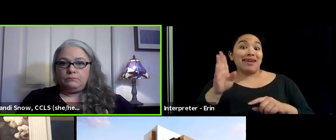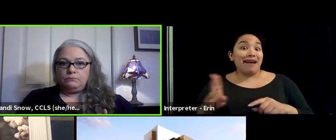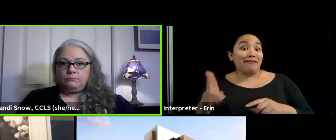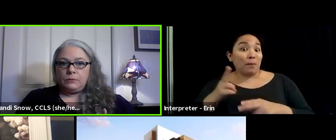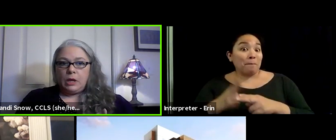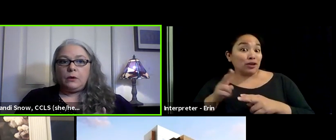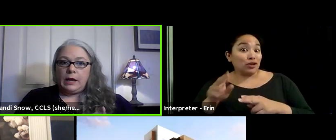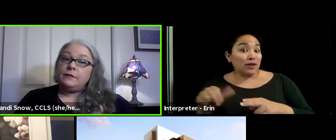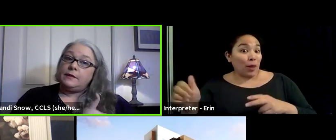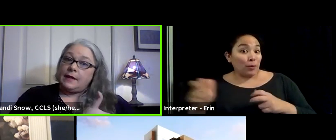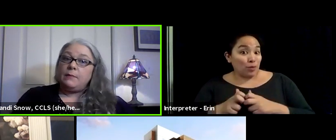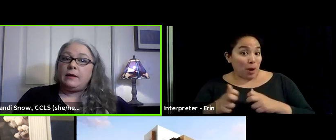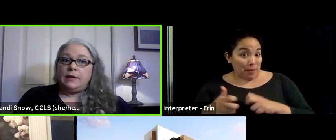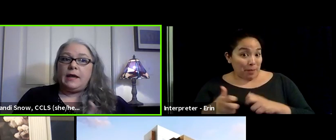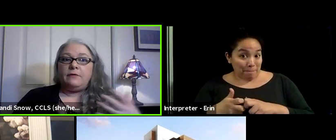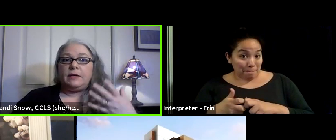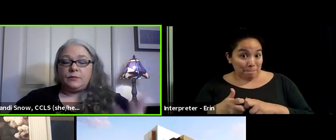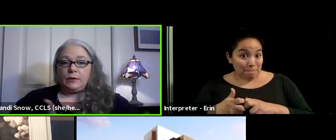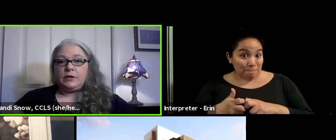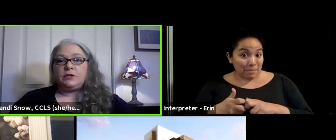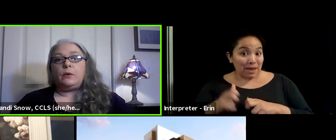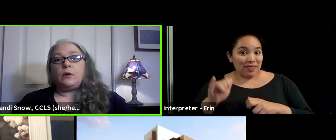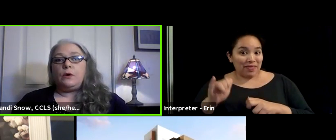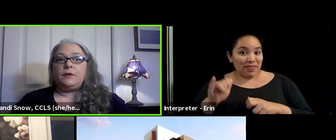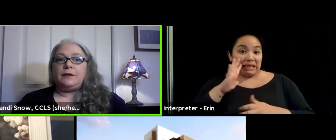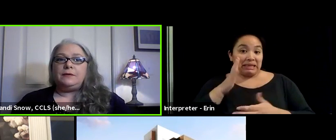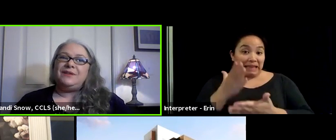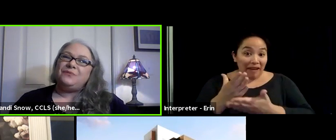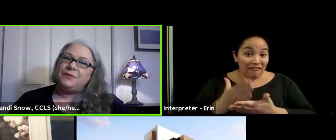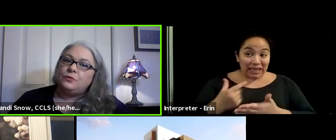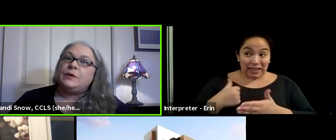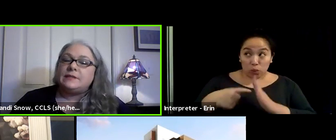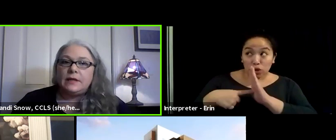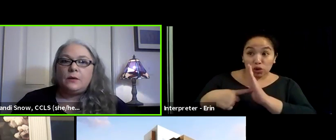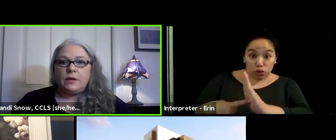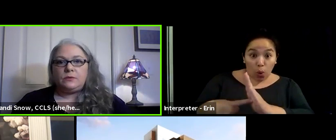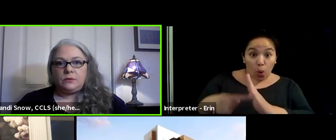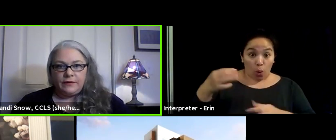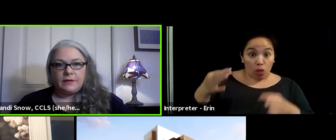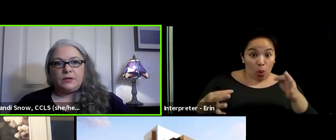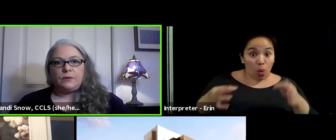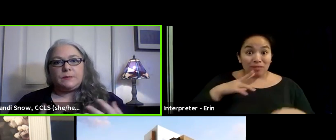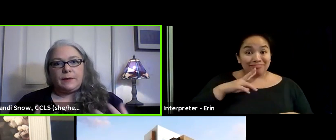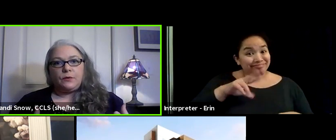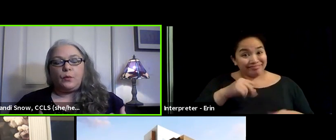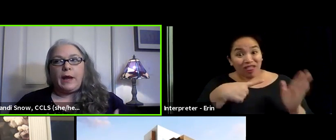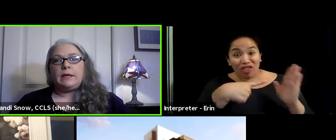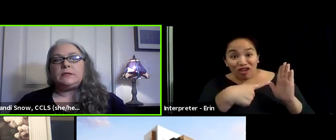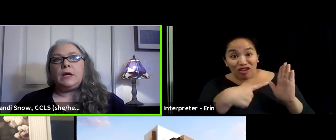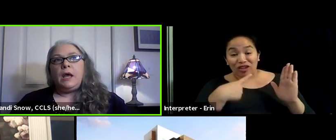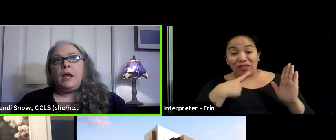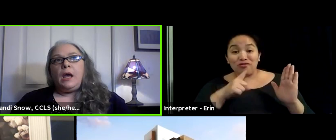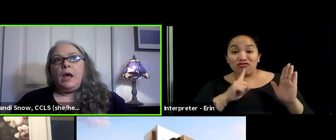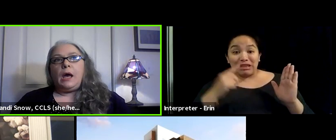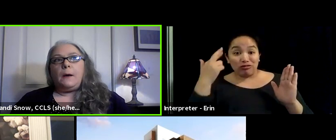problem, okay, then that might be evidence we could show a court that, no, the real reason they want to evict you is about the